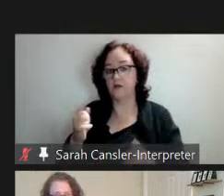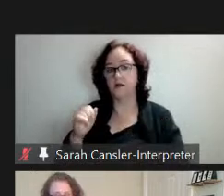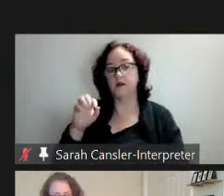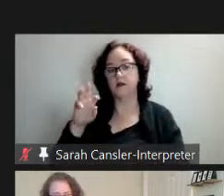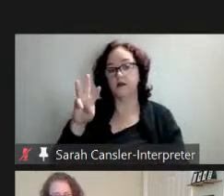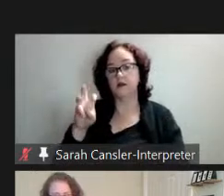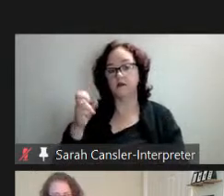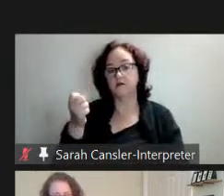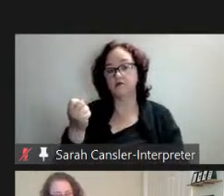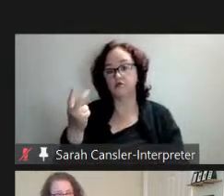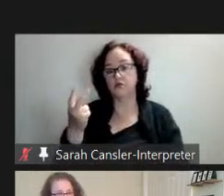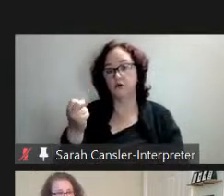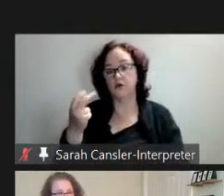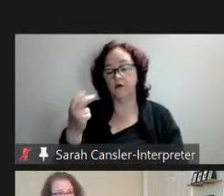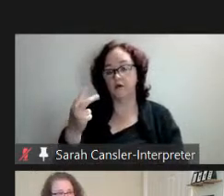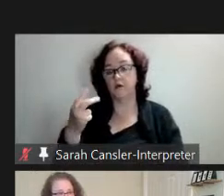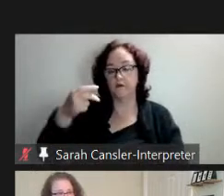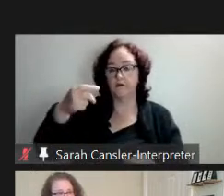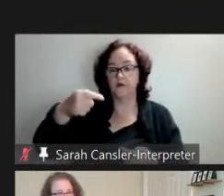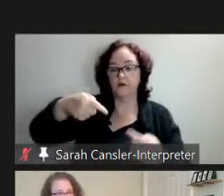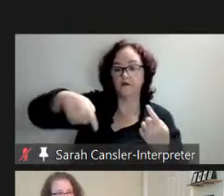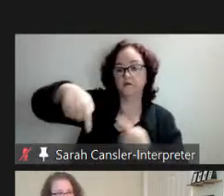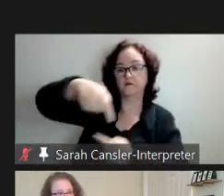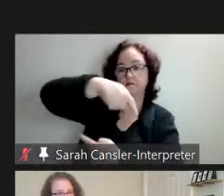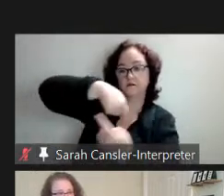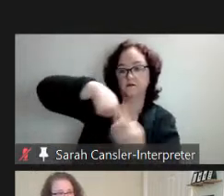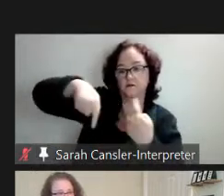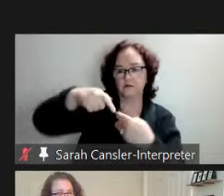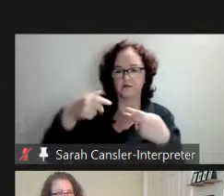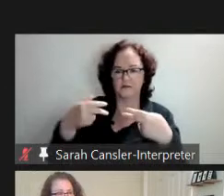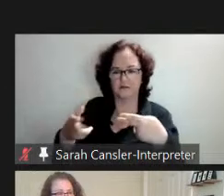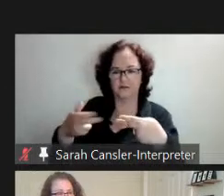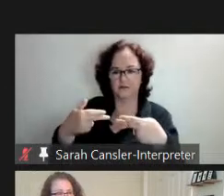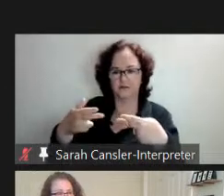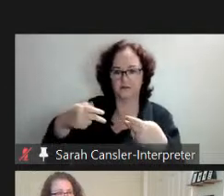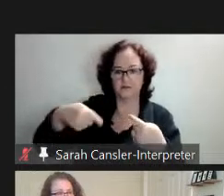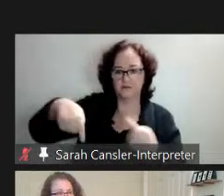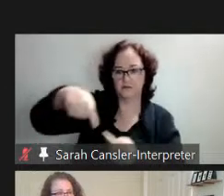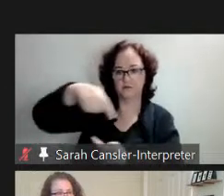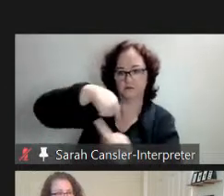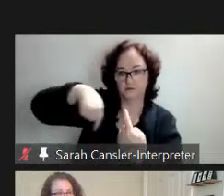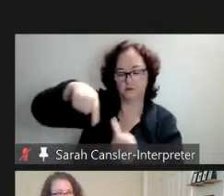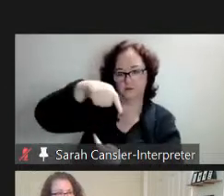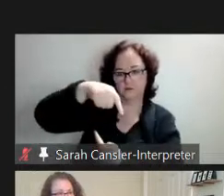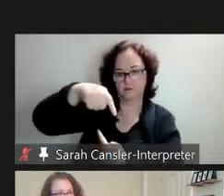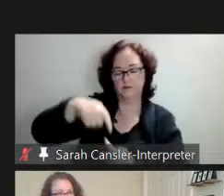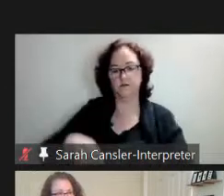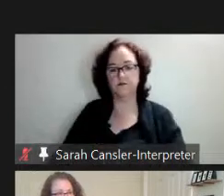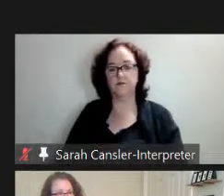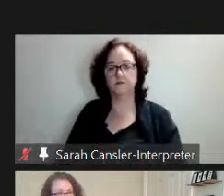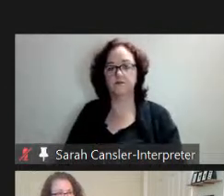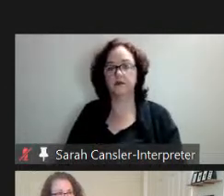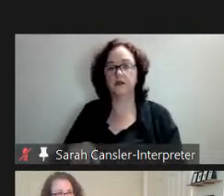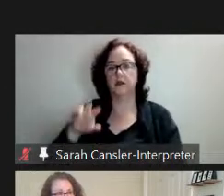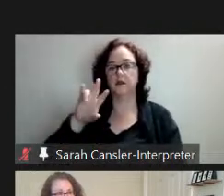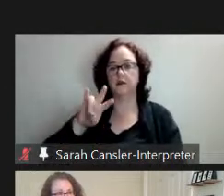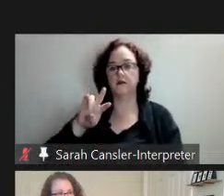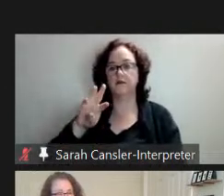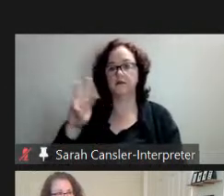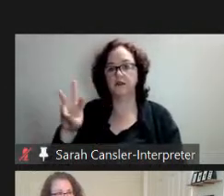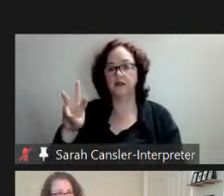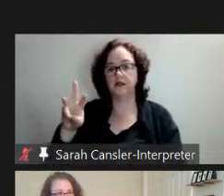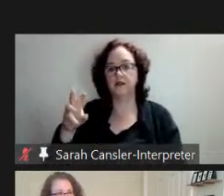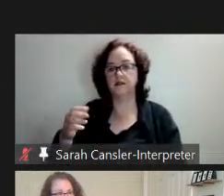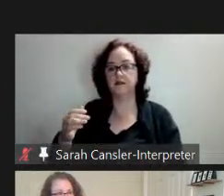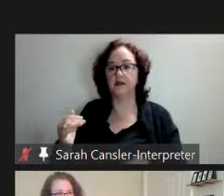612 turnstiles, the reversible gates that spin. There's 76 high barrier gates on the